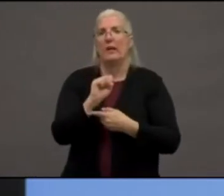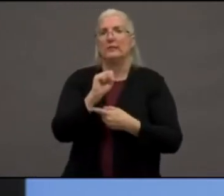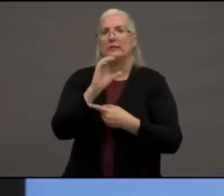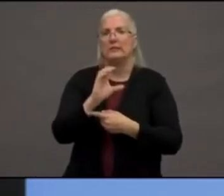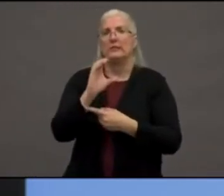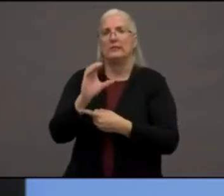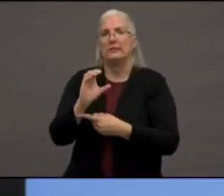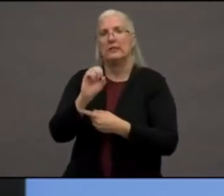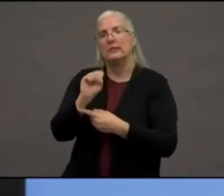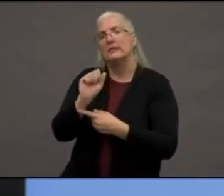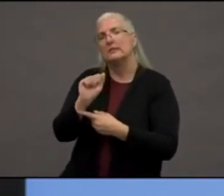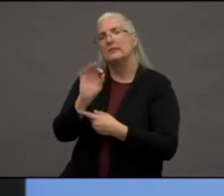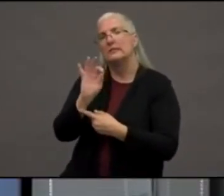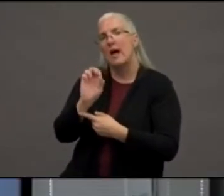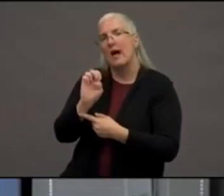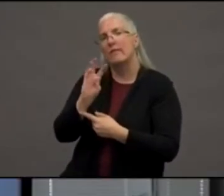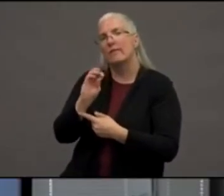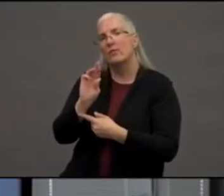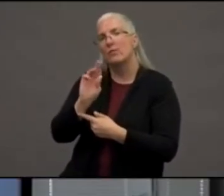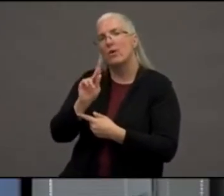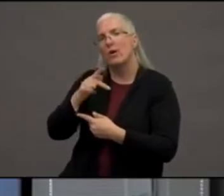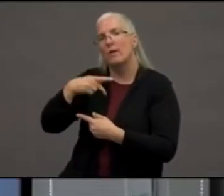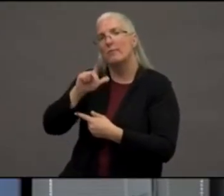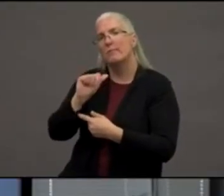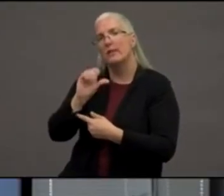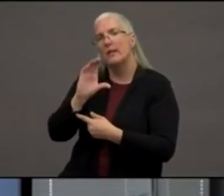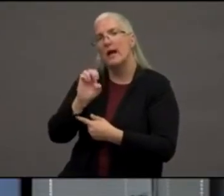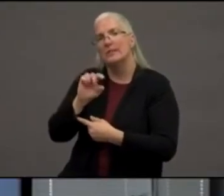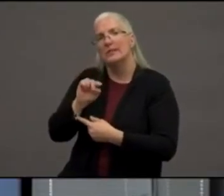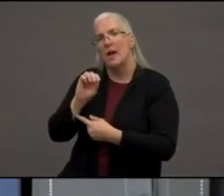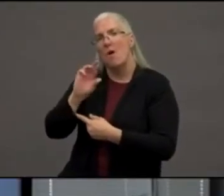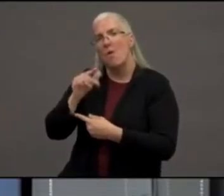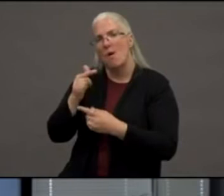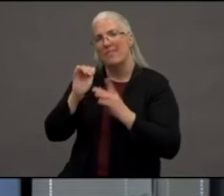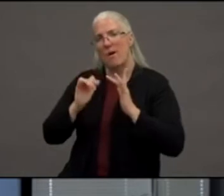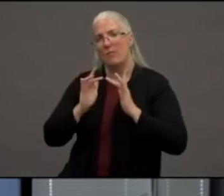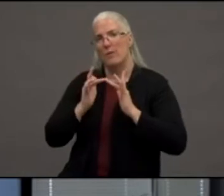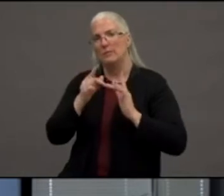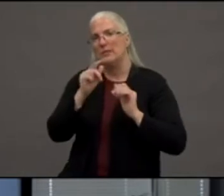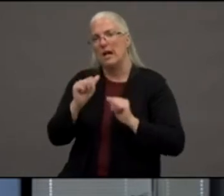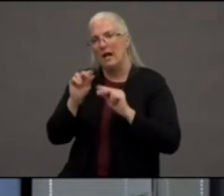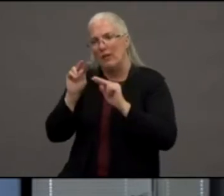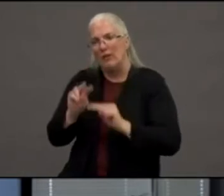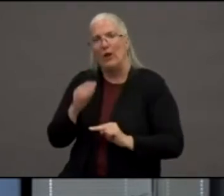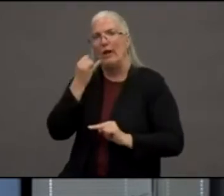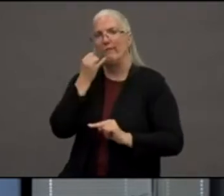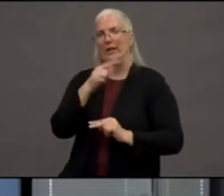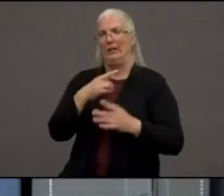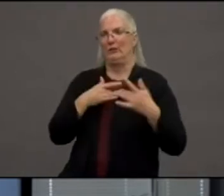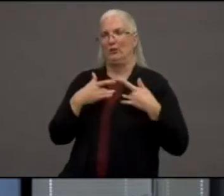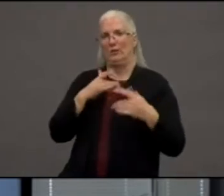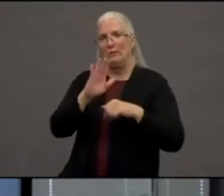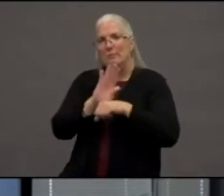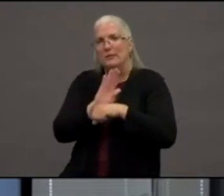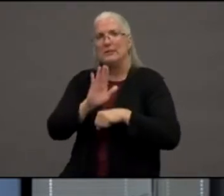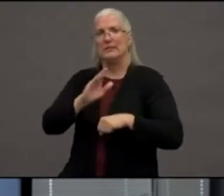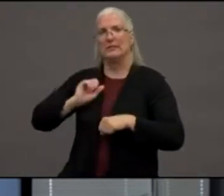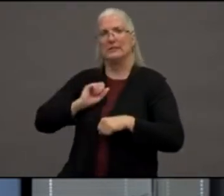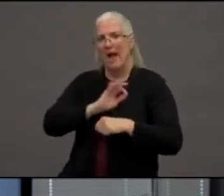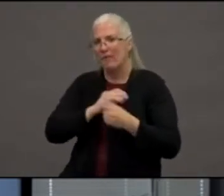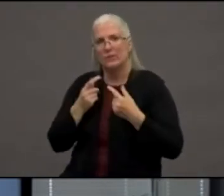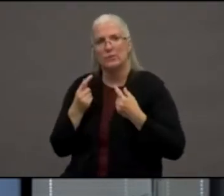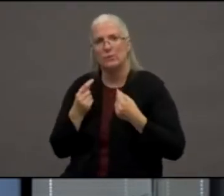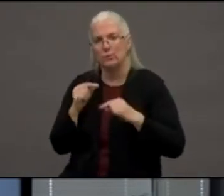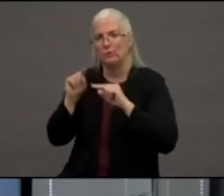sccSafeWorkplace.org. And I know a lot of businesses will still have questions as we navigate the reopening of a lot of businesses that have been closed in the